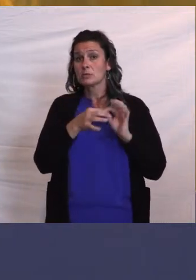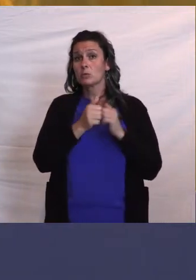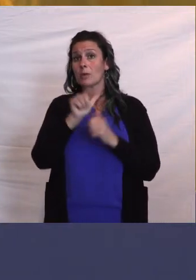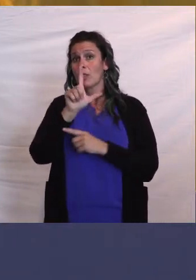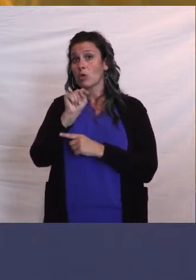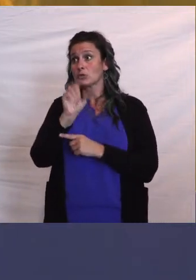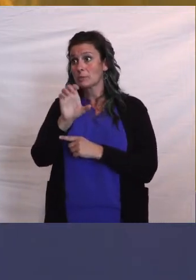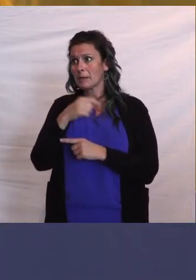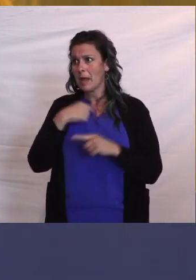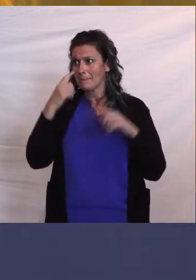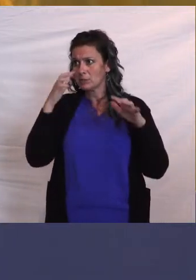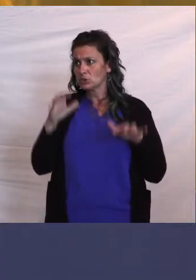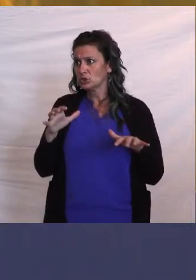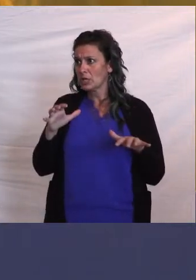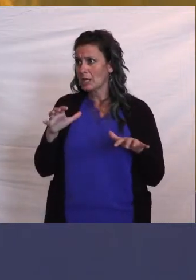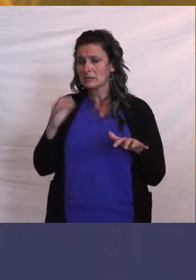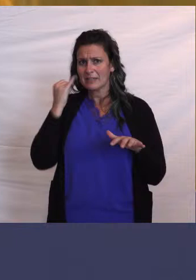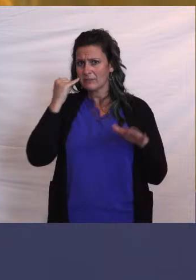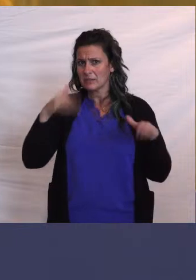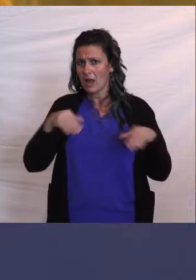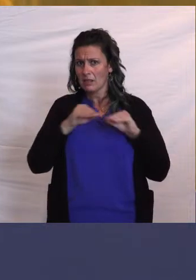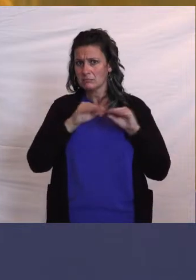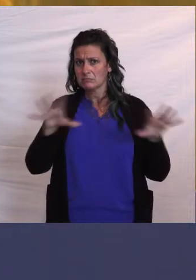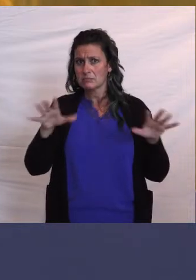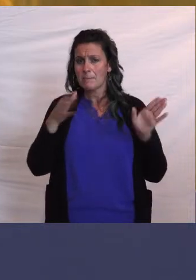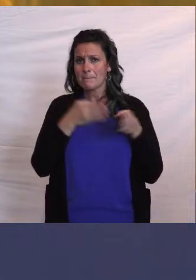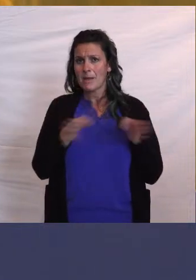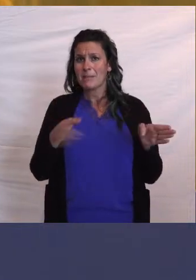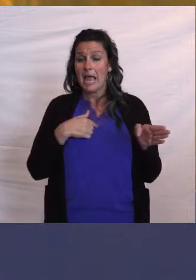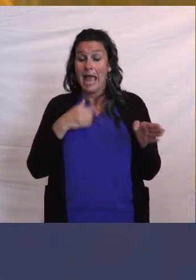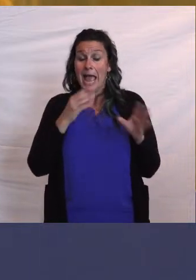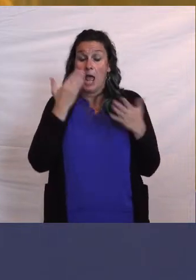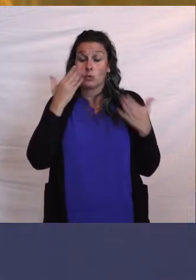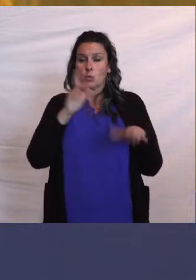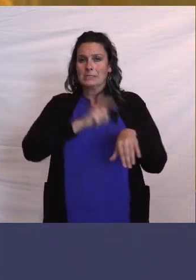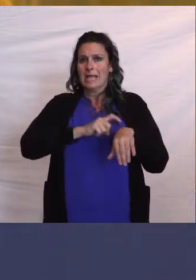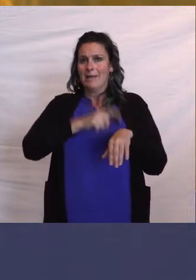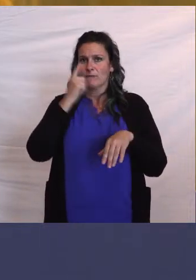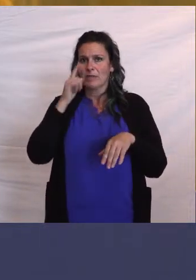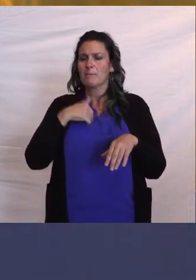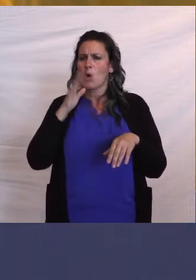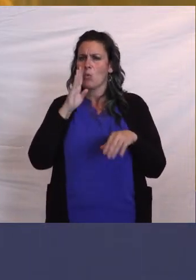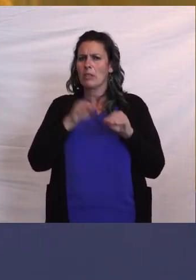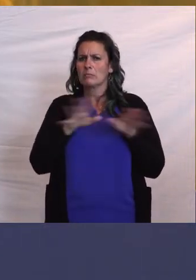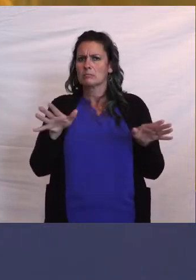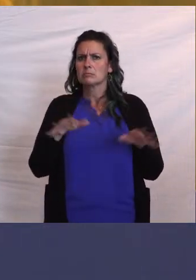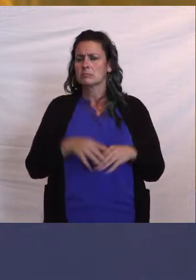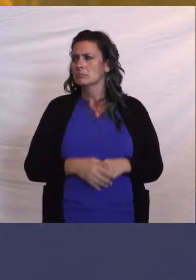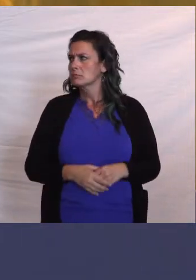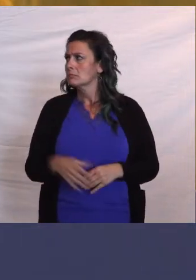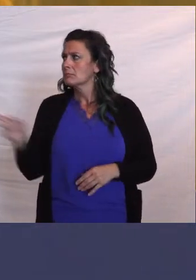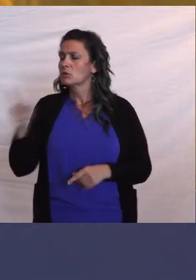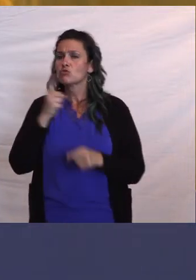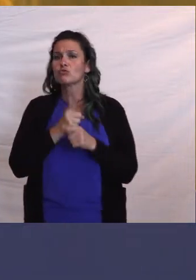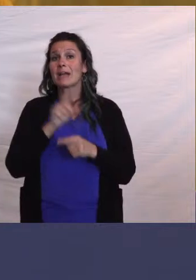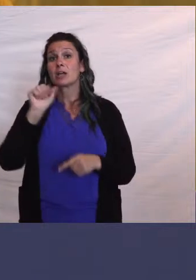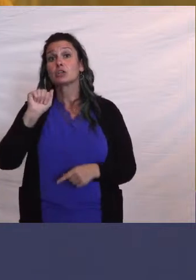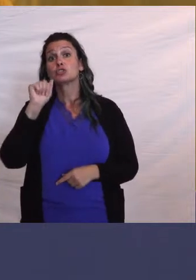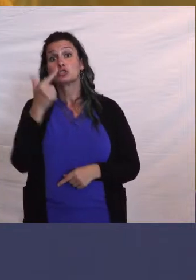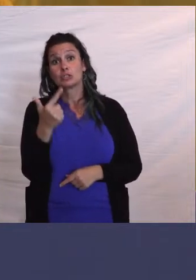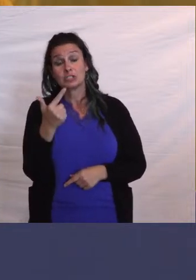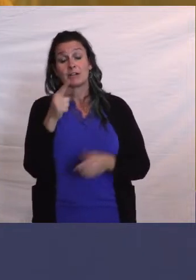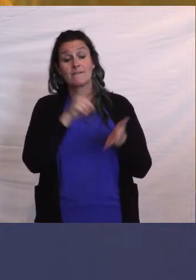be shocked if it weren't made public, and I have no idea on the timing. I've got no insight into that. Would you agree with that? That's correct, Governor. The Attorney